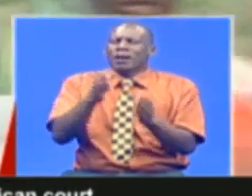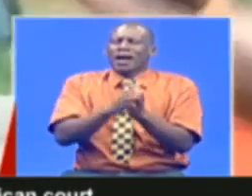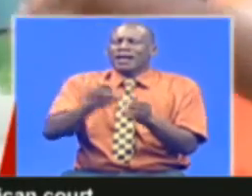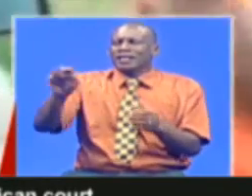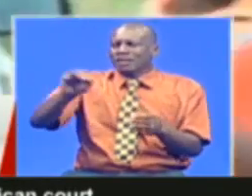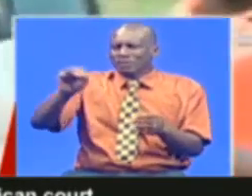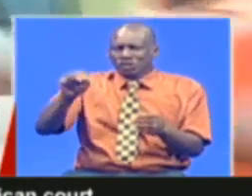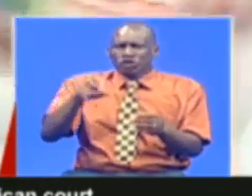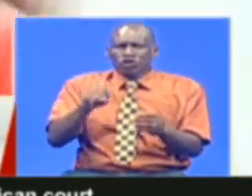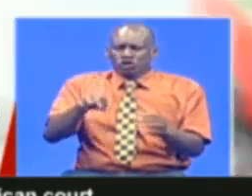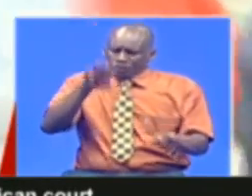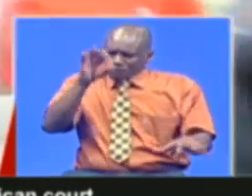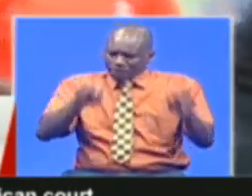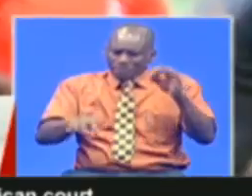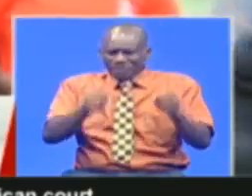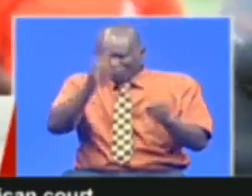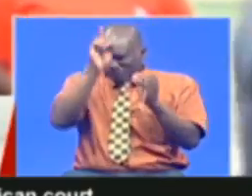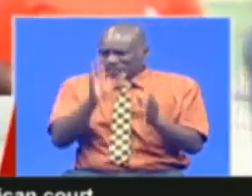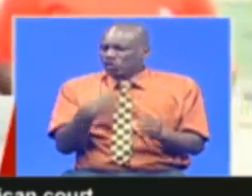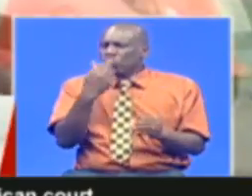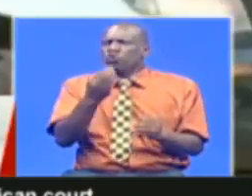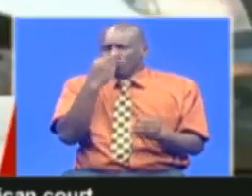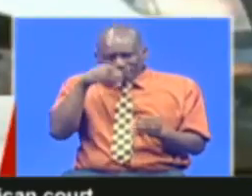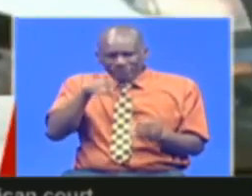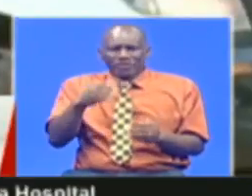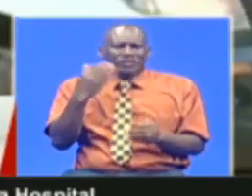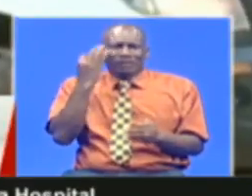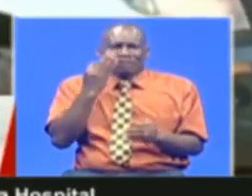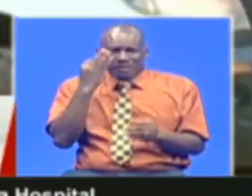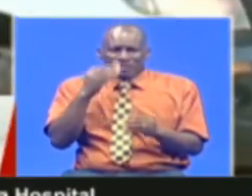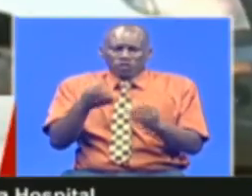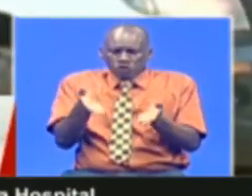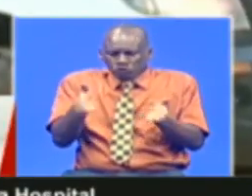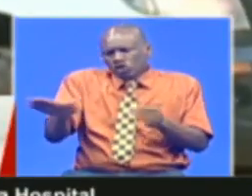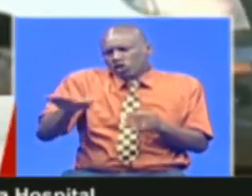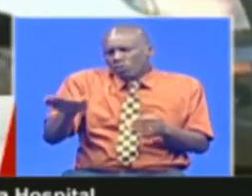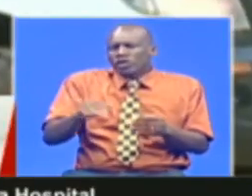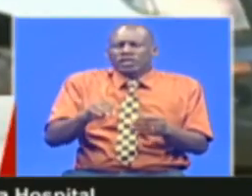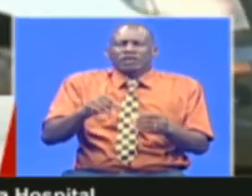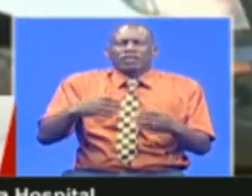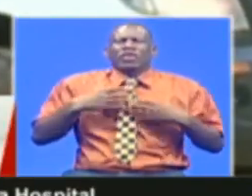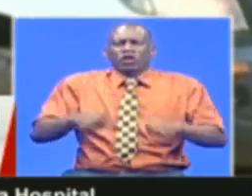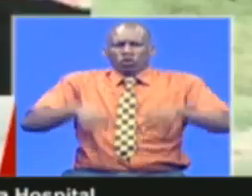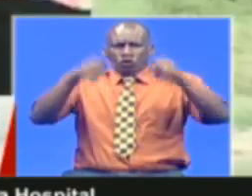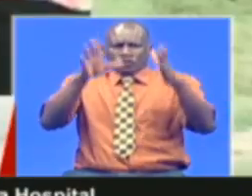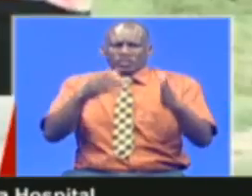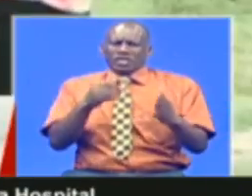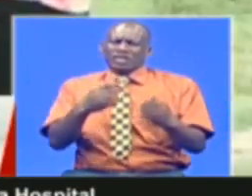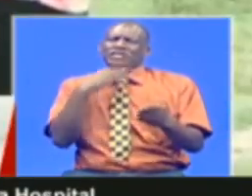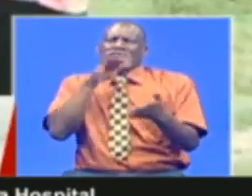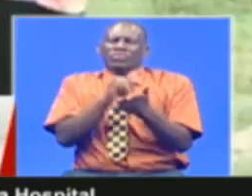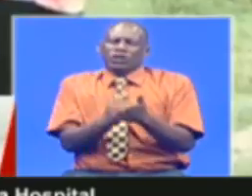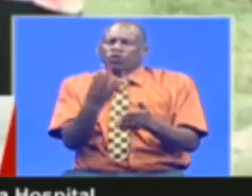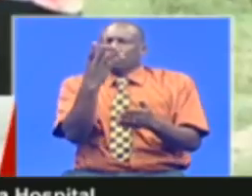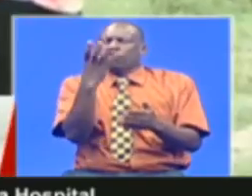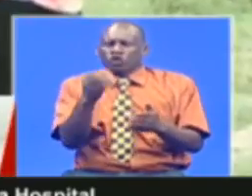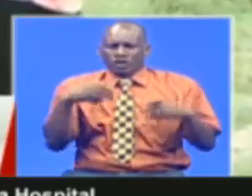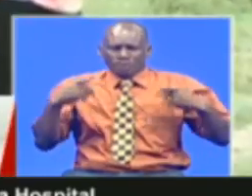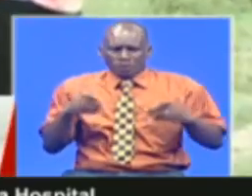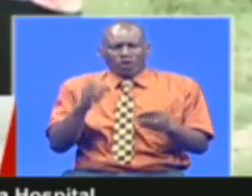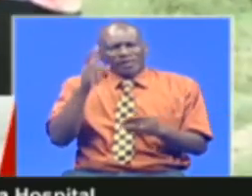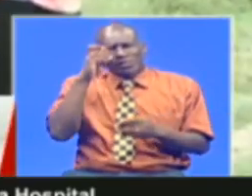pick villagers who consumed the killer meat. By this morning, authorities put the figure at 40, the people who were